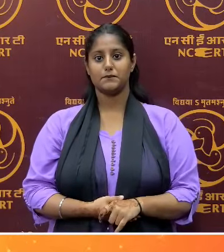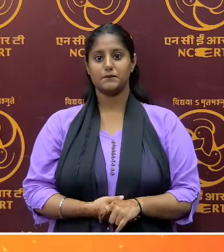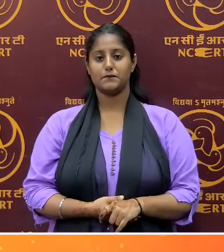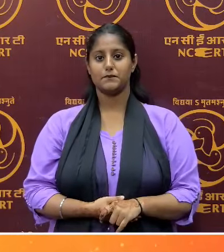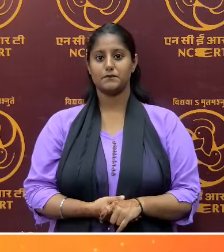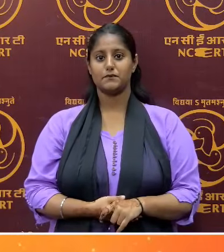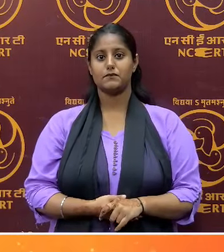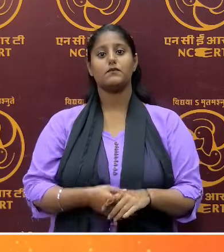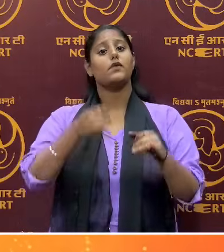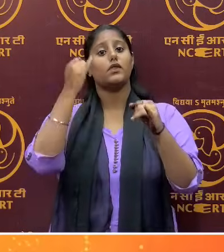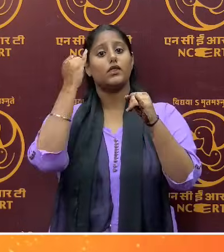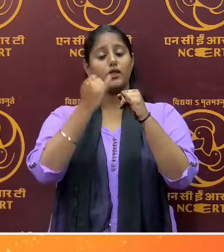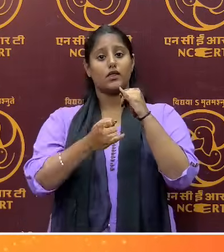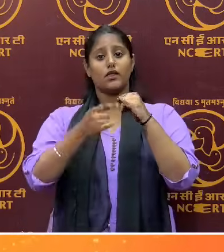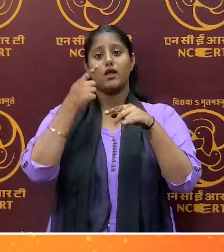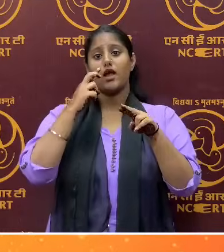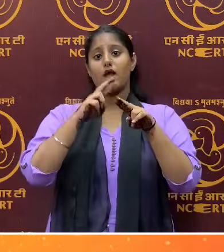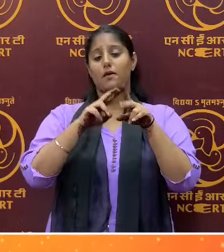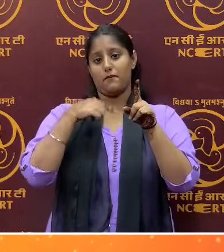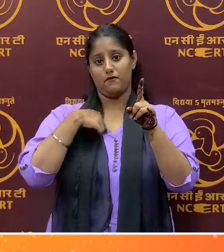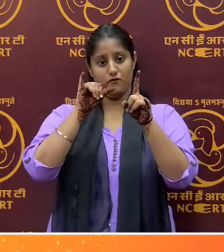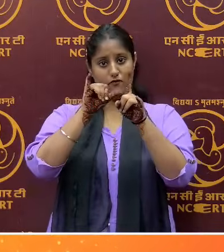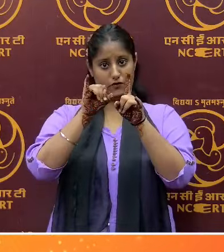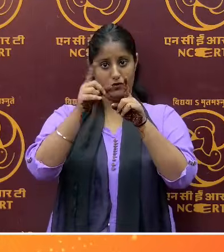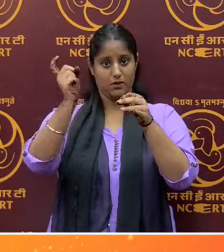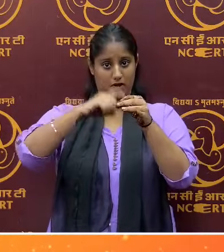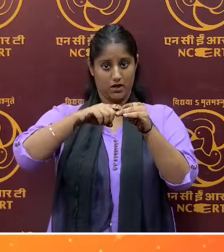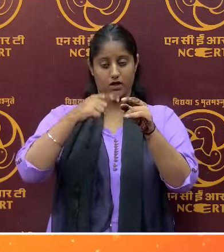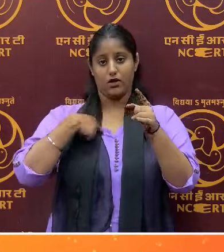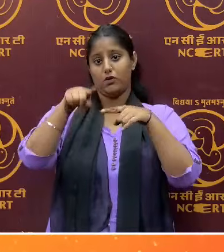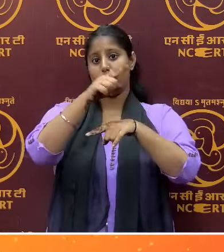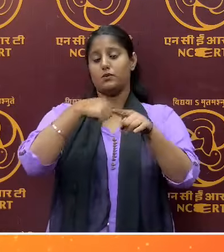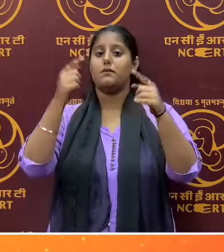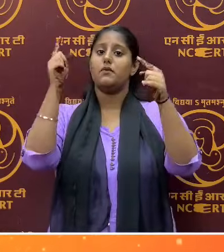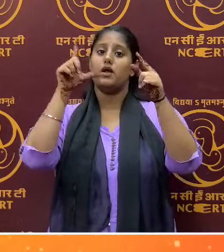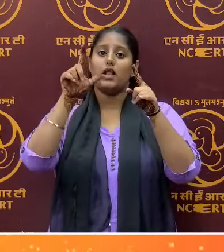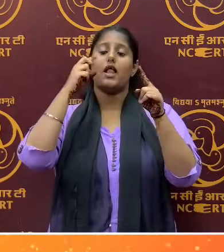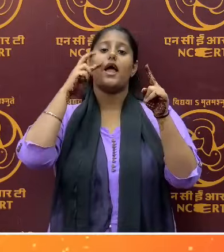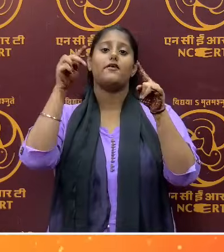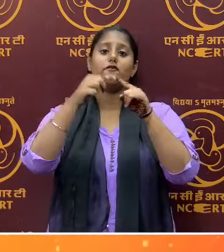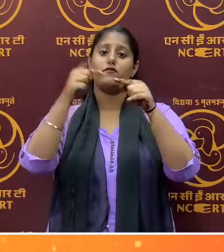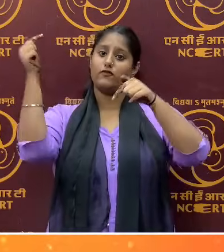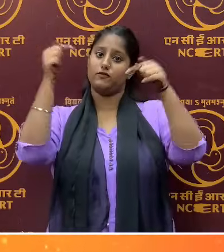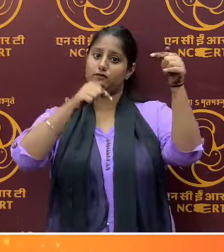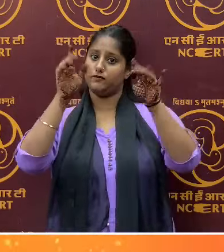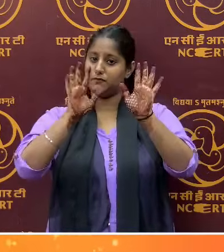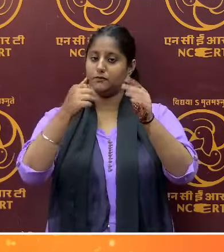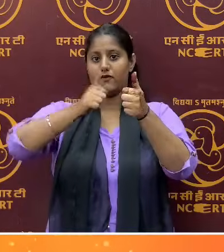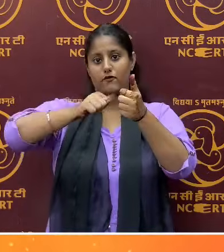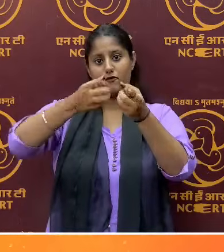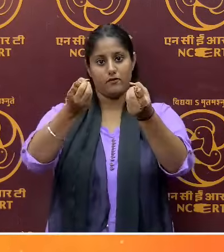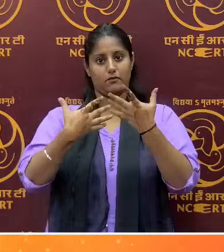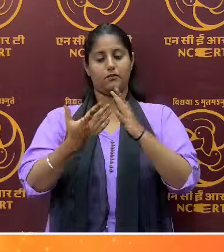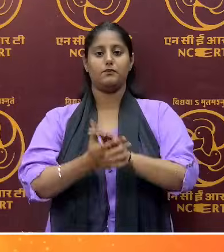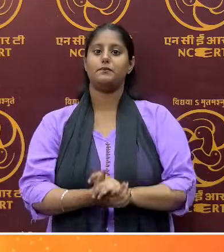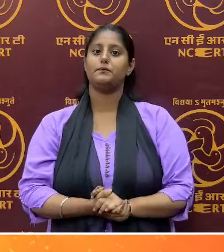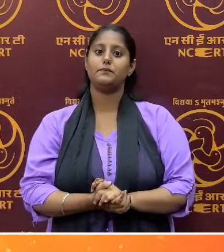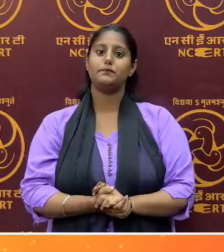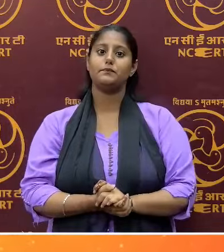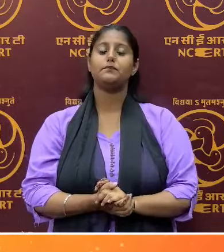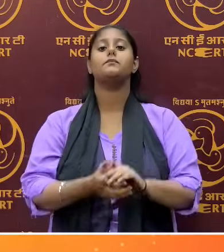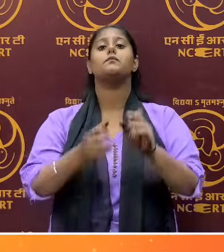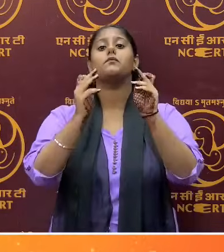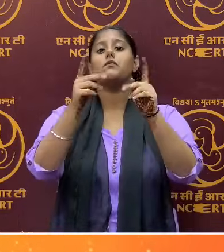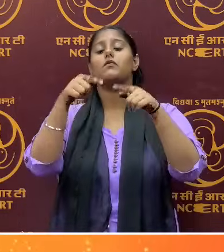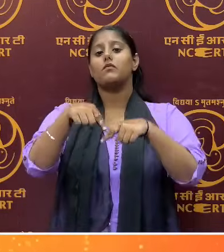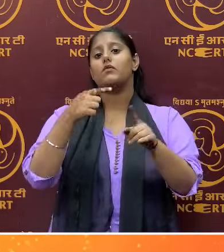prashast.helpdesk@cert.nic.in. And lastly, on our YouTube handle NCERT Official, you can send us your questions, suggestions and feedback. Now it is